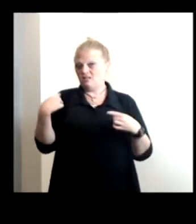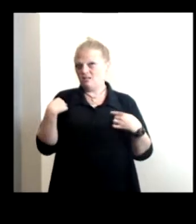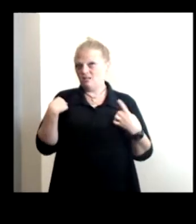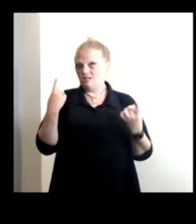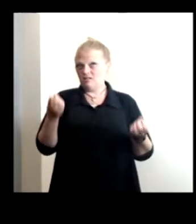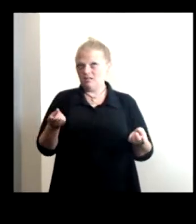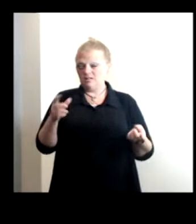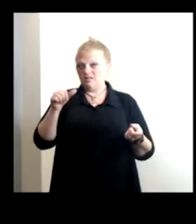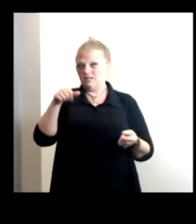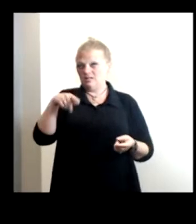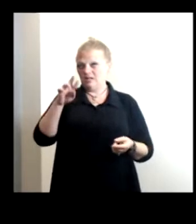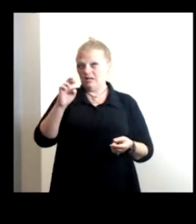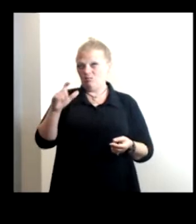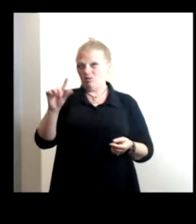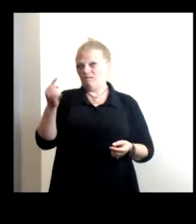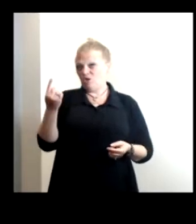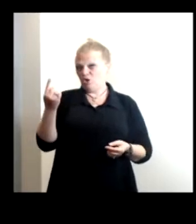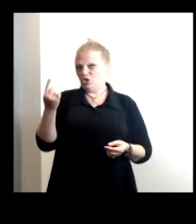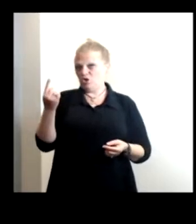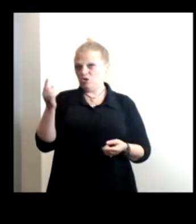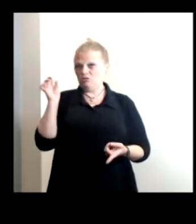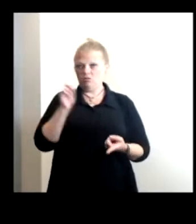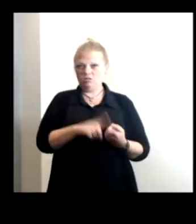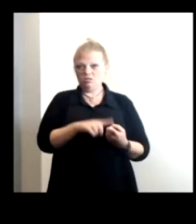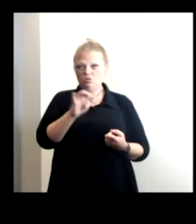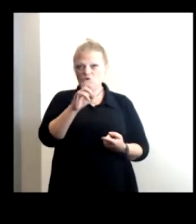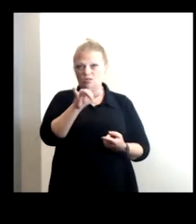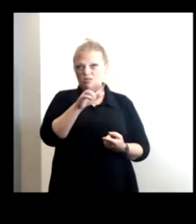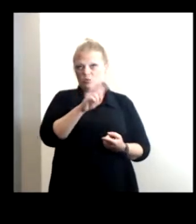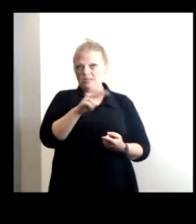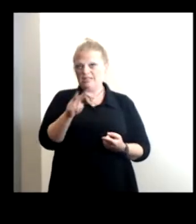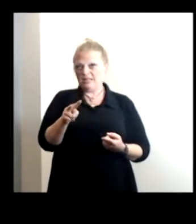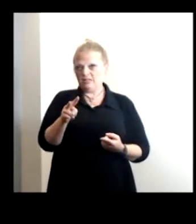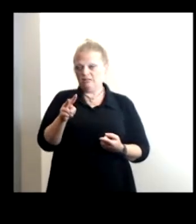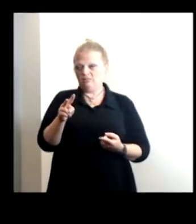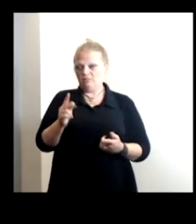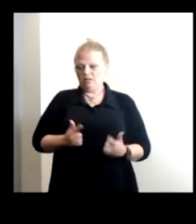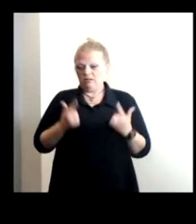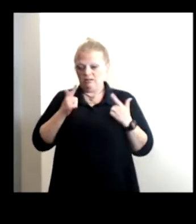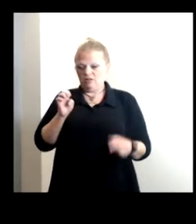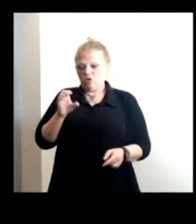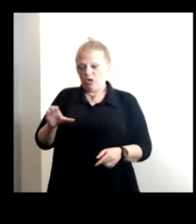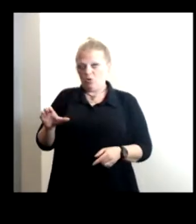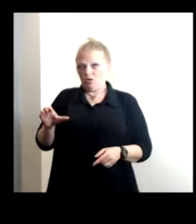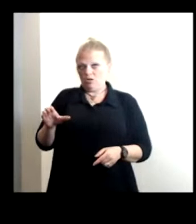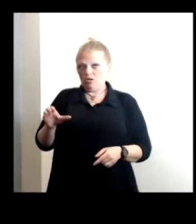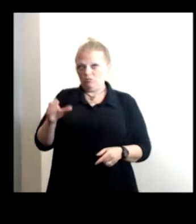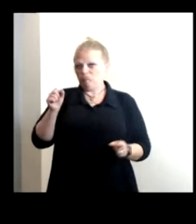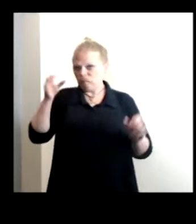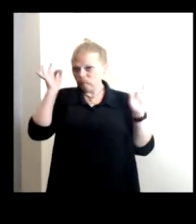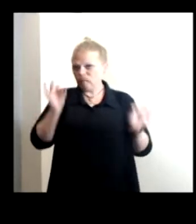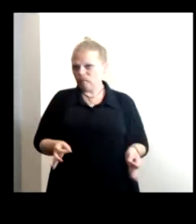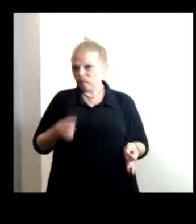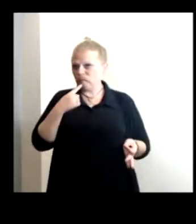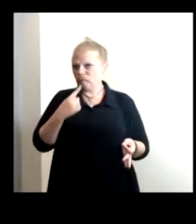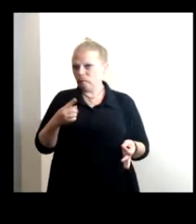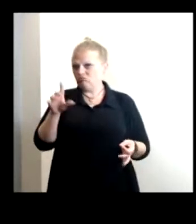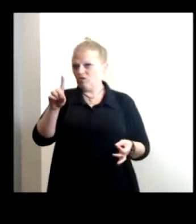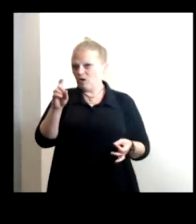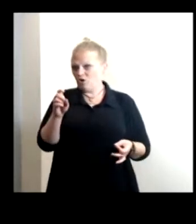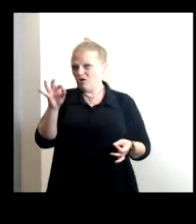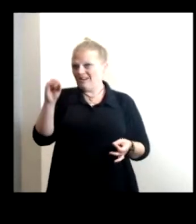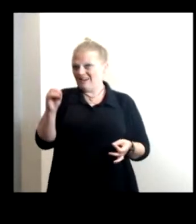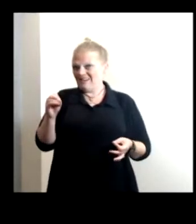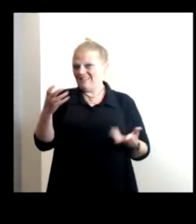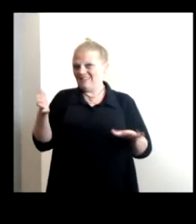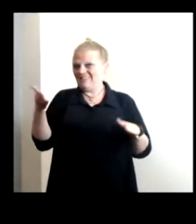since April 1st through July 22nd that were Erie County residents. We can definitively say of the 190